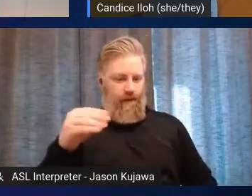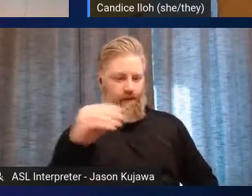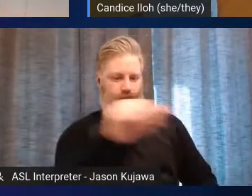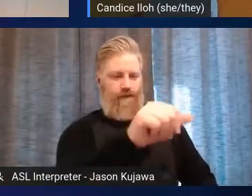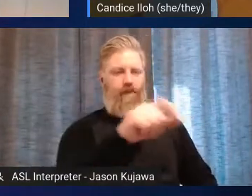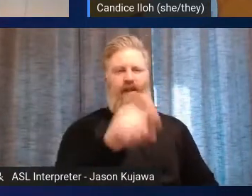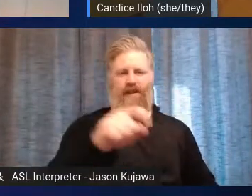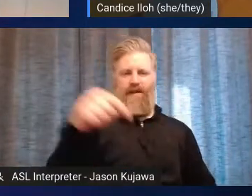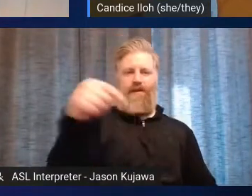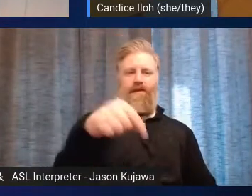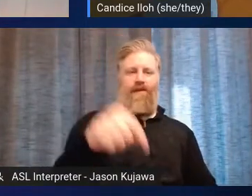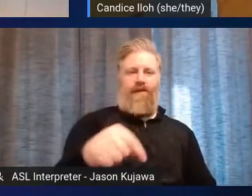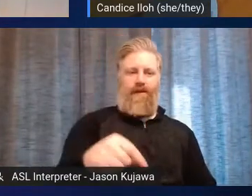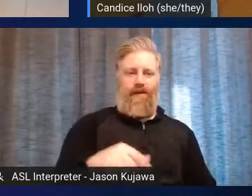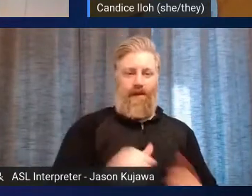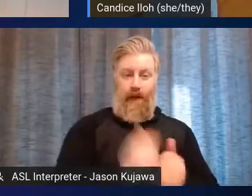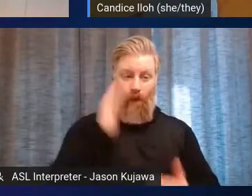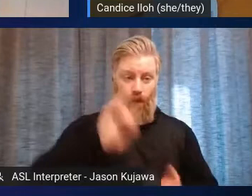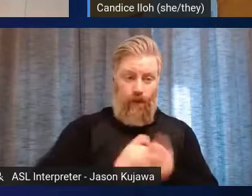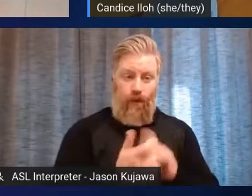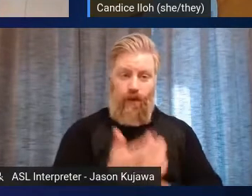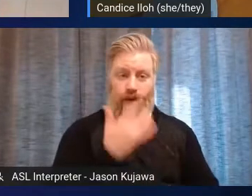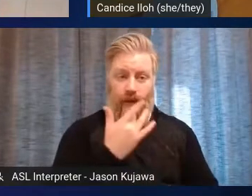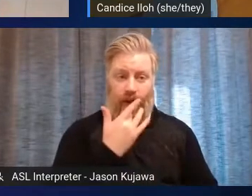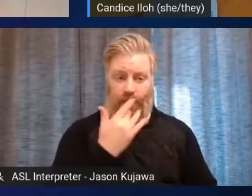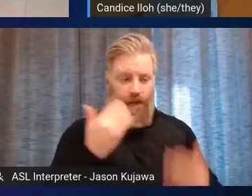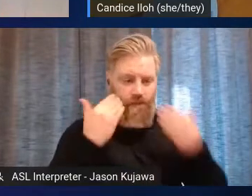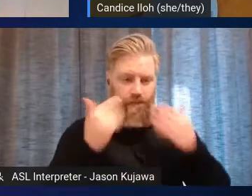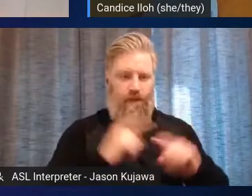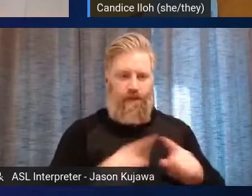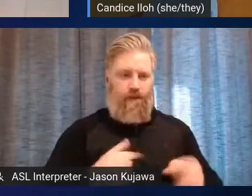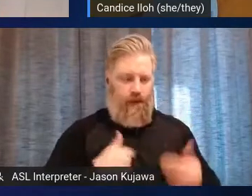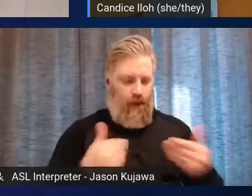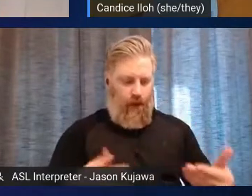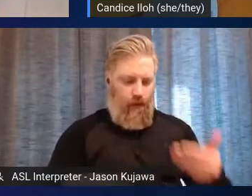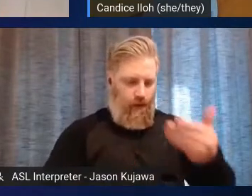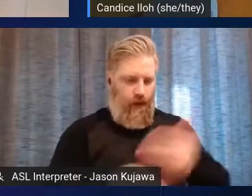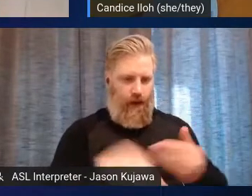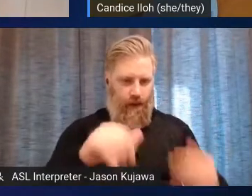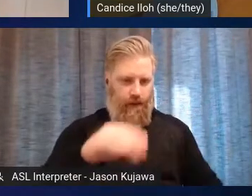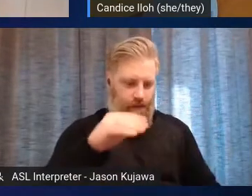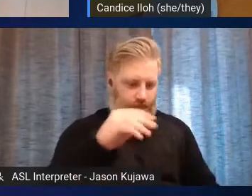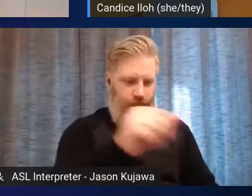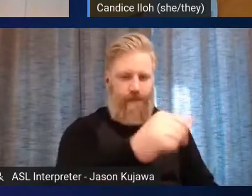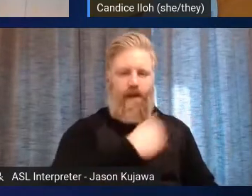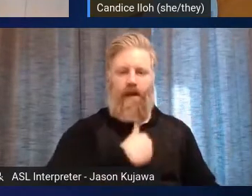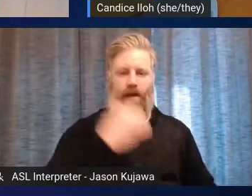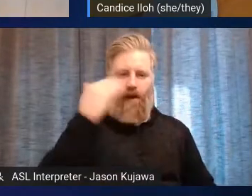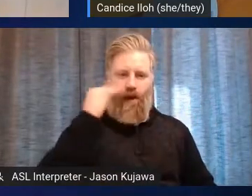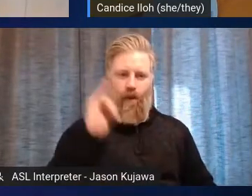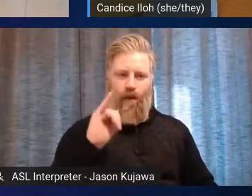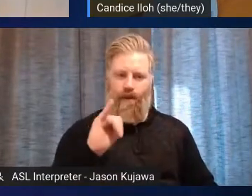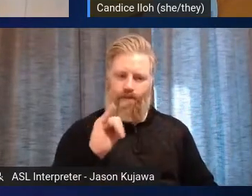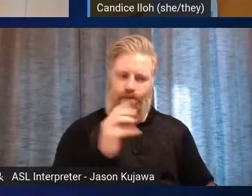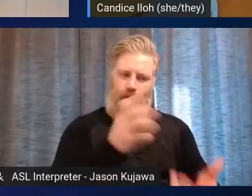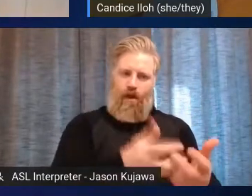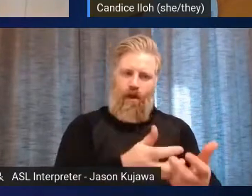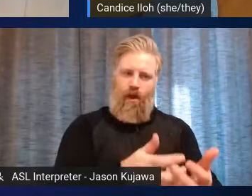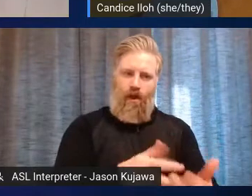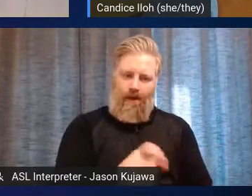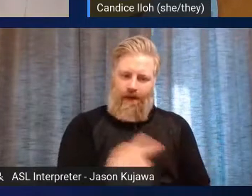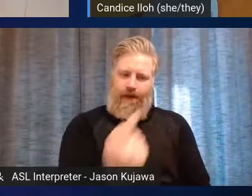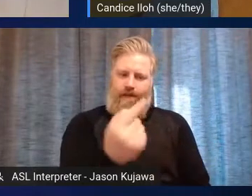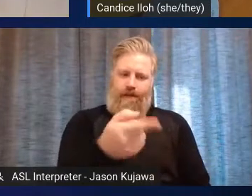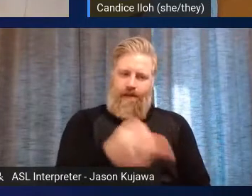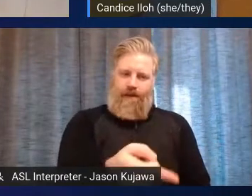don't know how it's going to change the flavor of the stew, but I'm going to put this season in the pot because I know it belongs in the pot, and that the pot is missing something. We don't